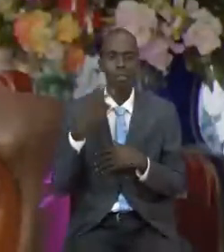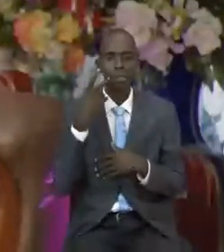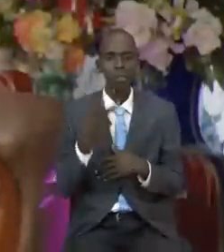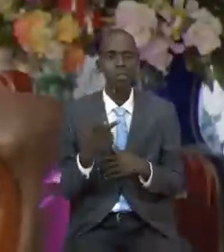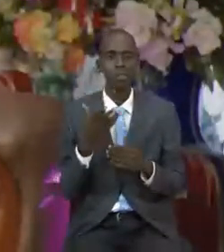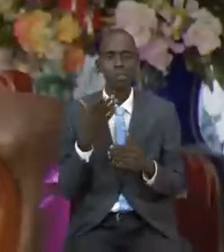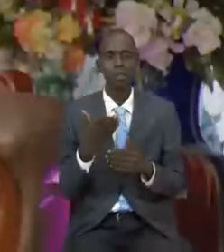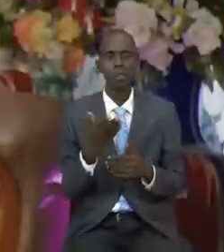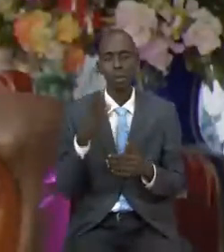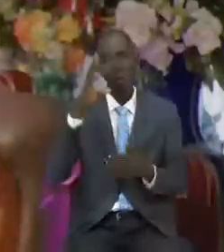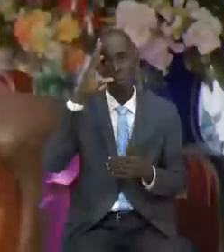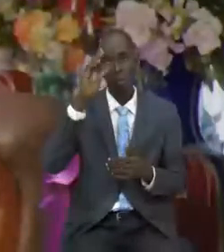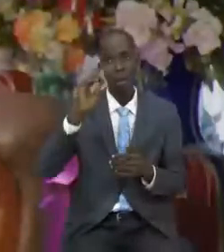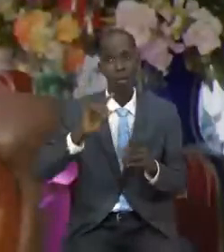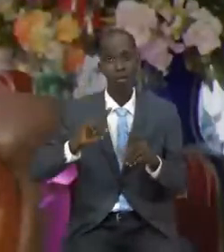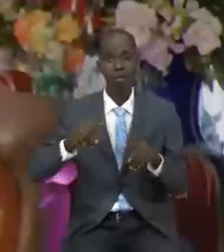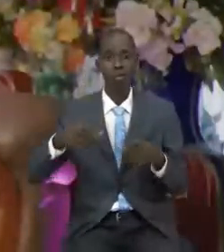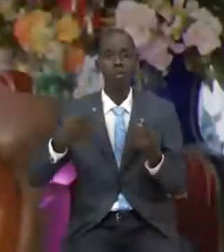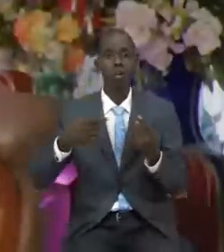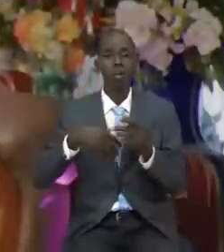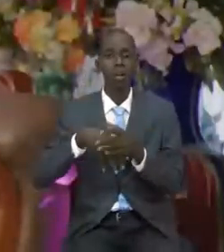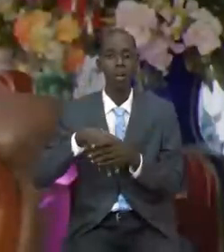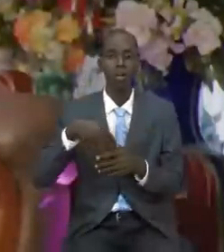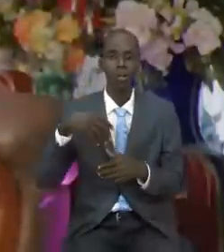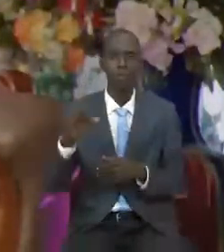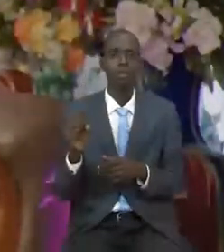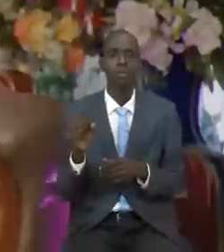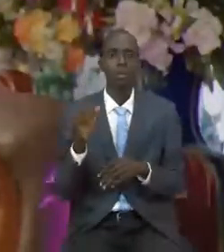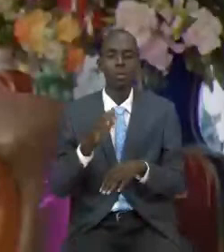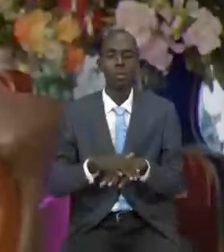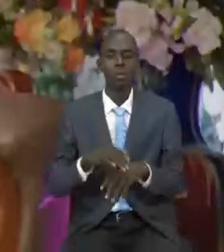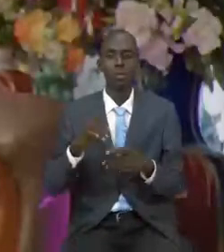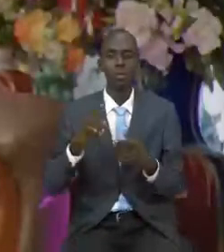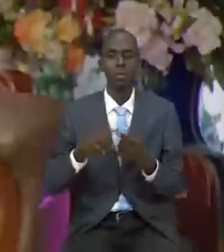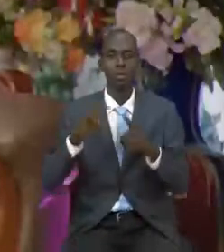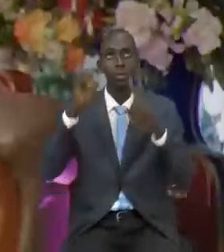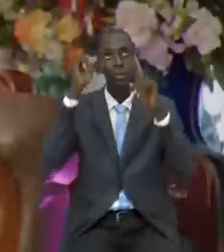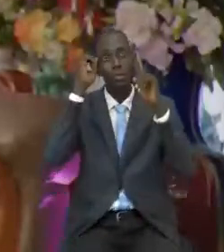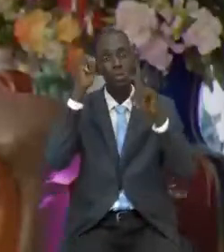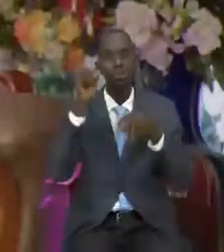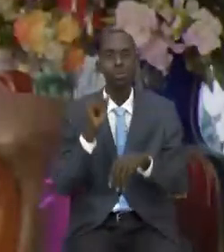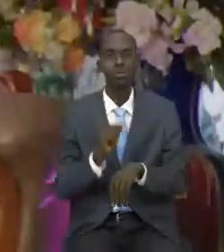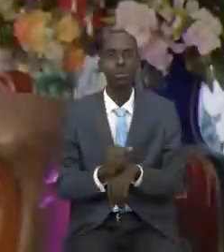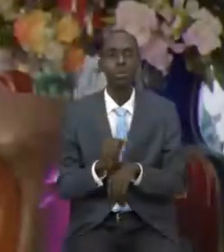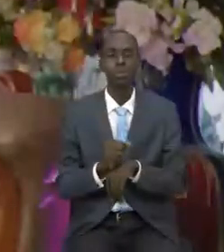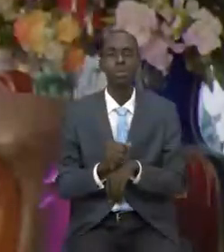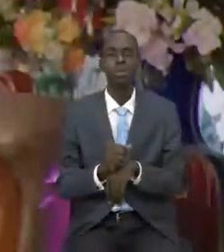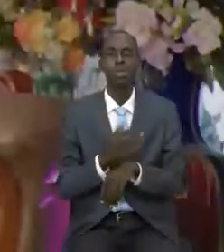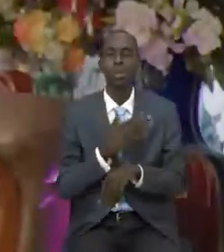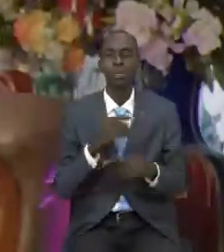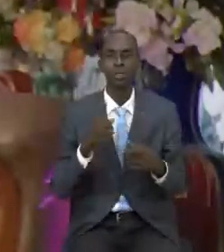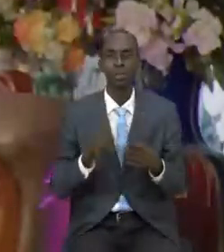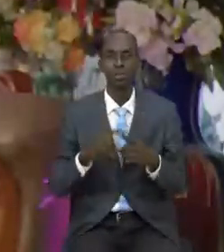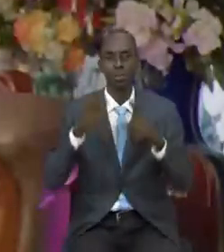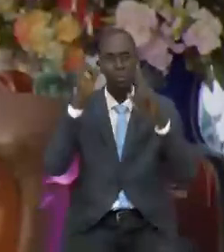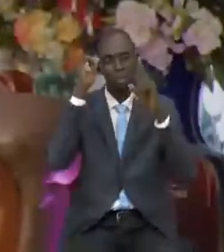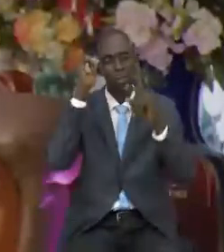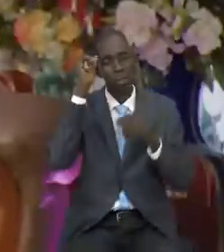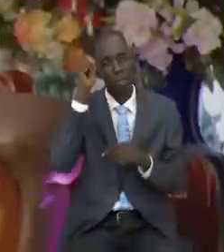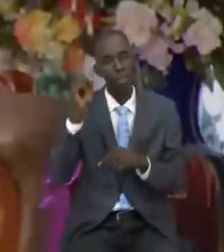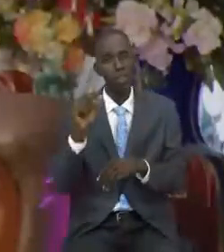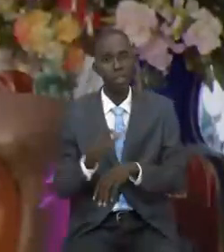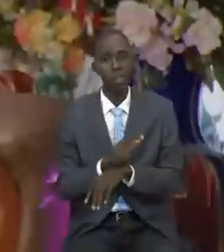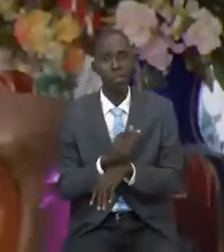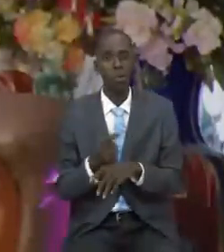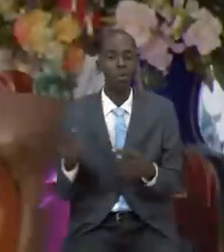Man goeth forth unto his work, unto his labor, until